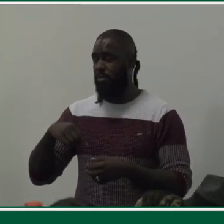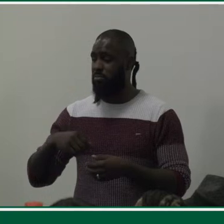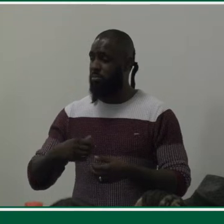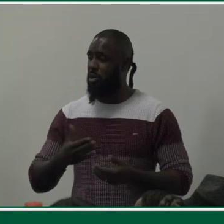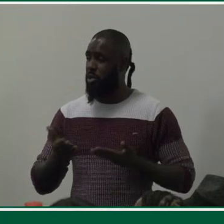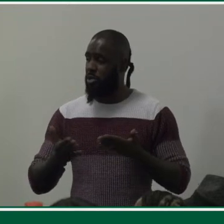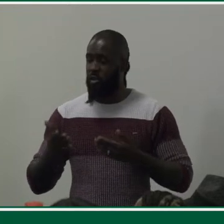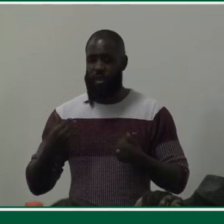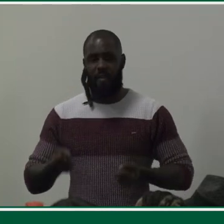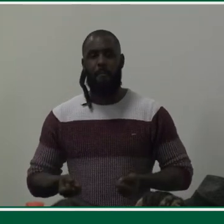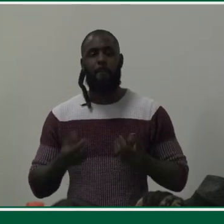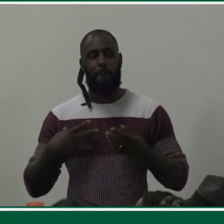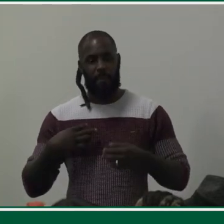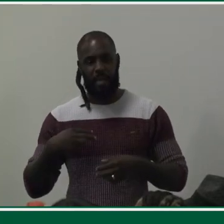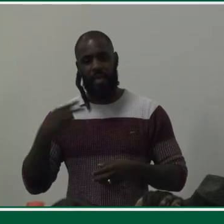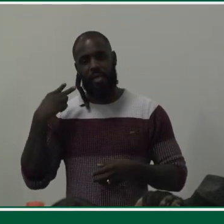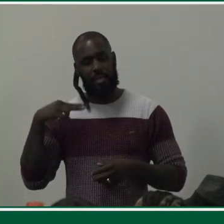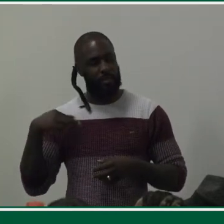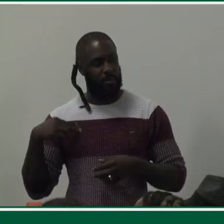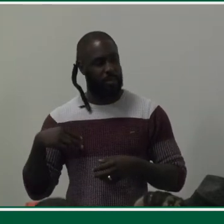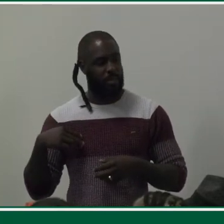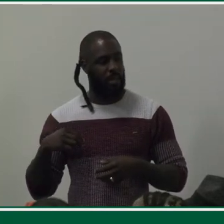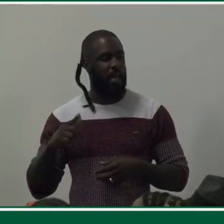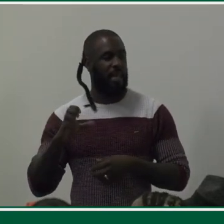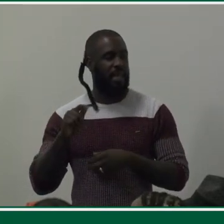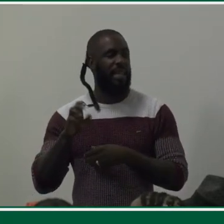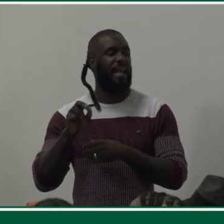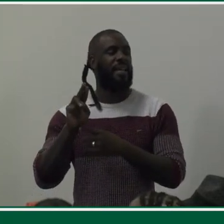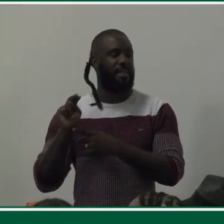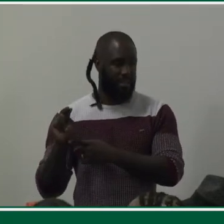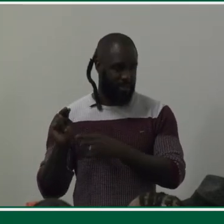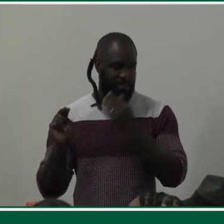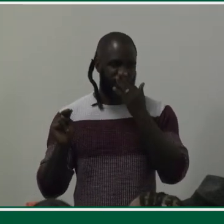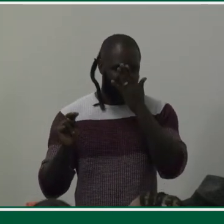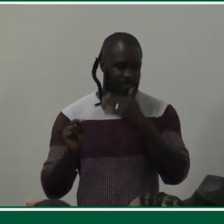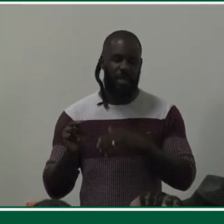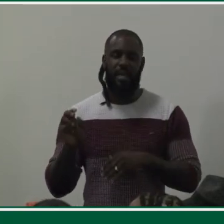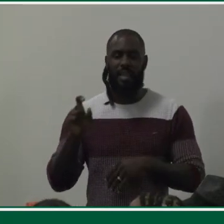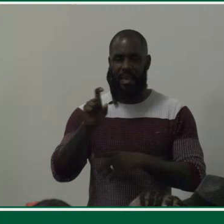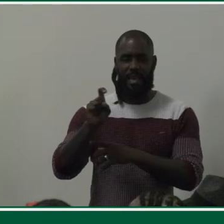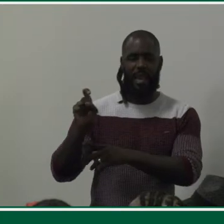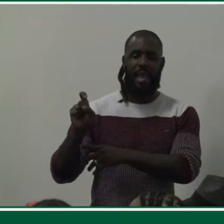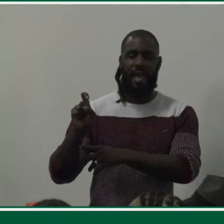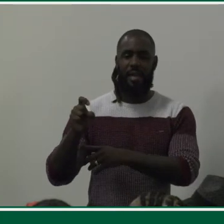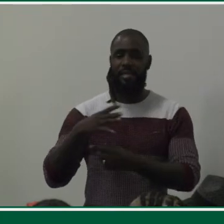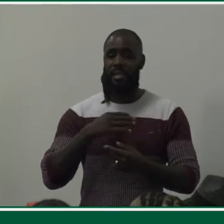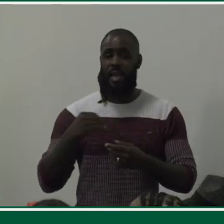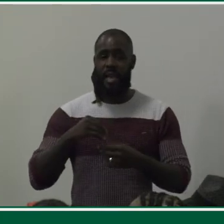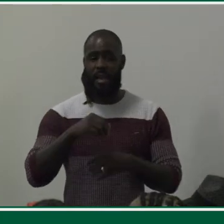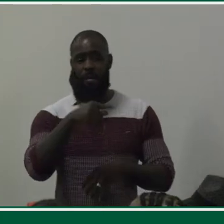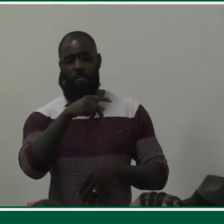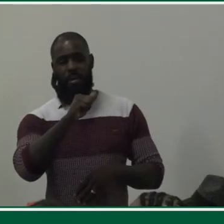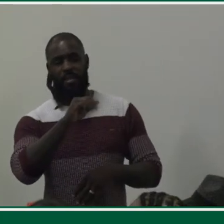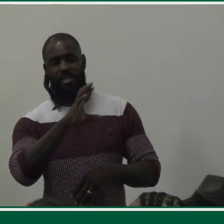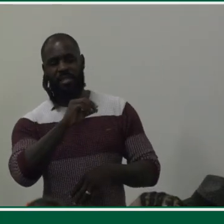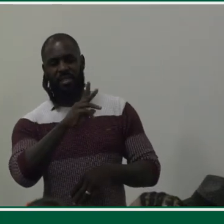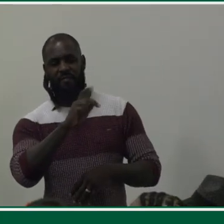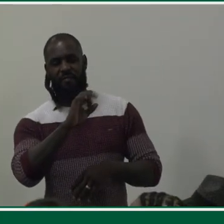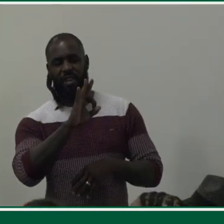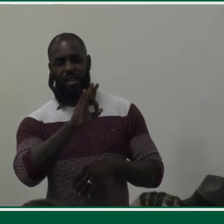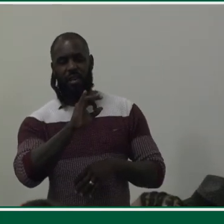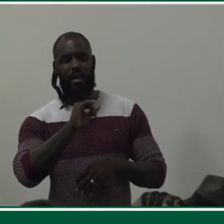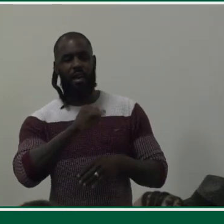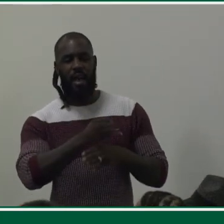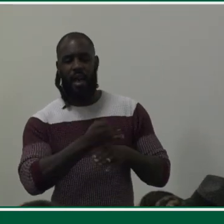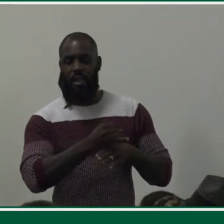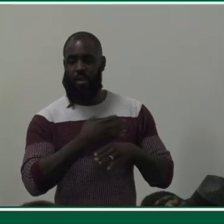are from the Latinx community, and we're also proud to be an Asian American, Native American, Pacific Islander-serving institution in Anapizi, which means we